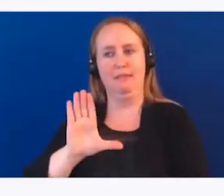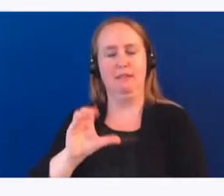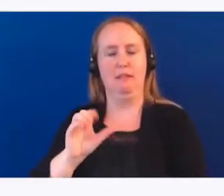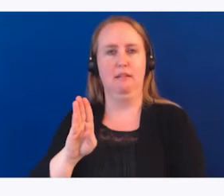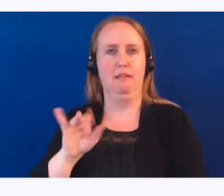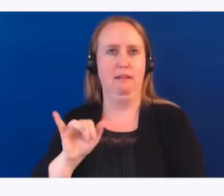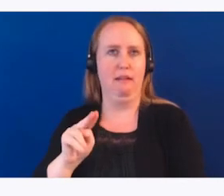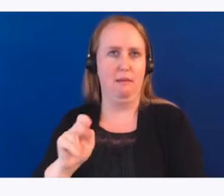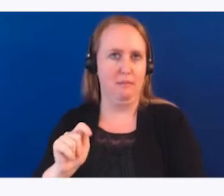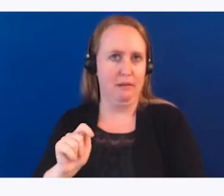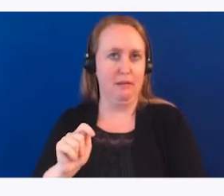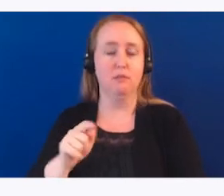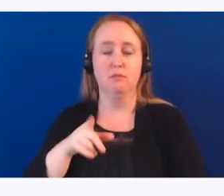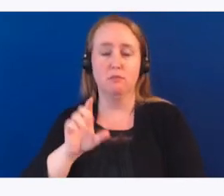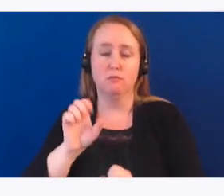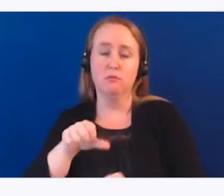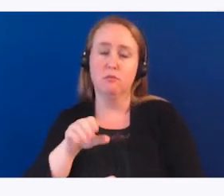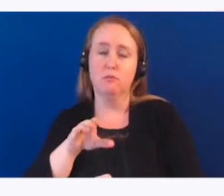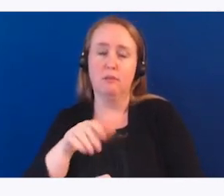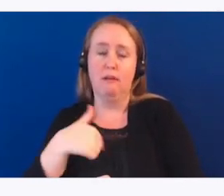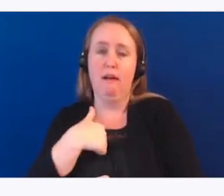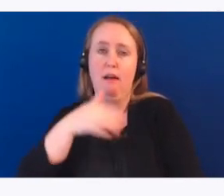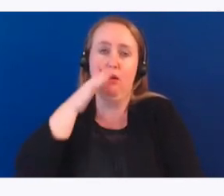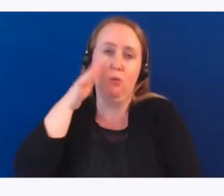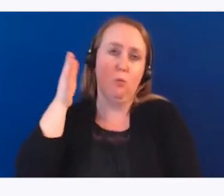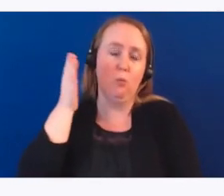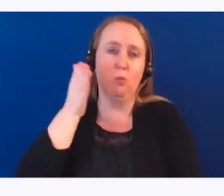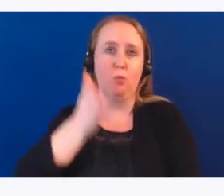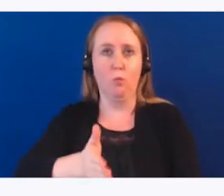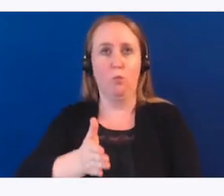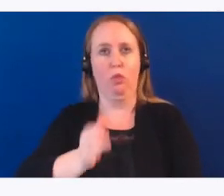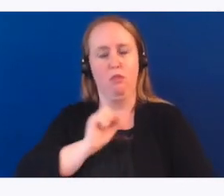bet that that I am going to work my